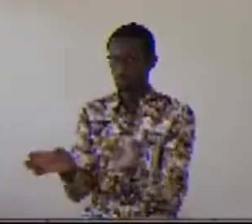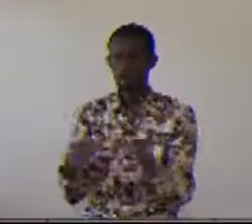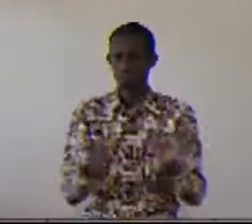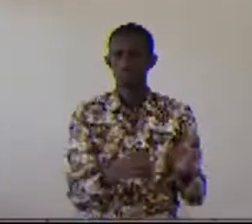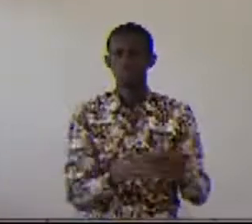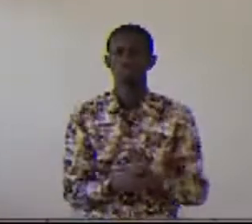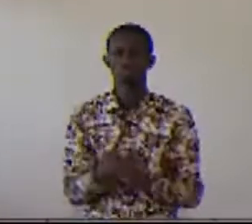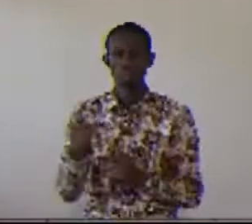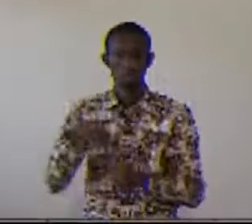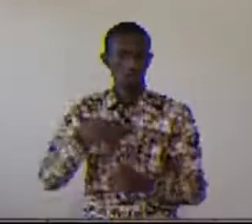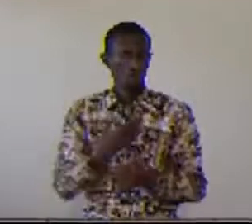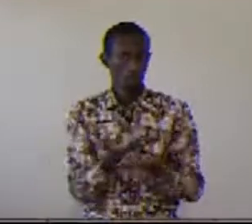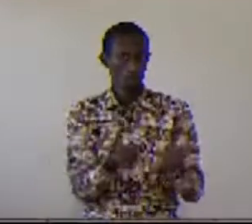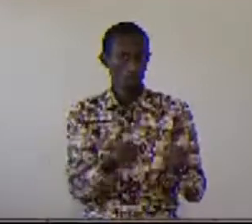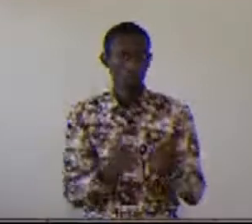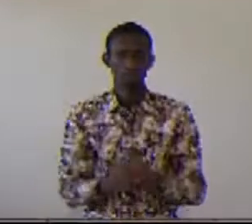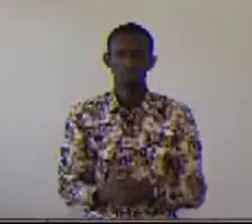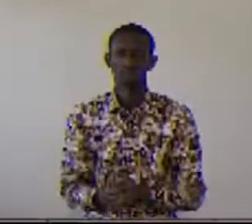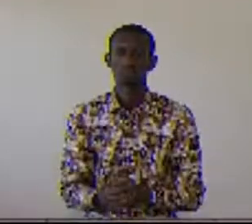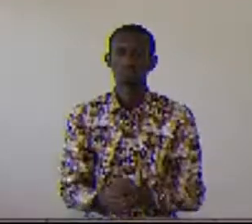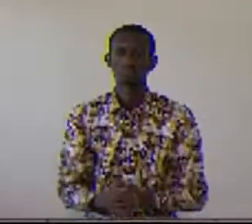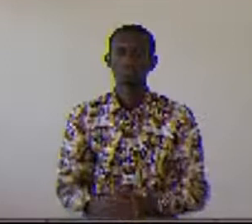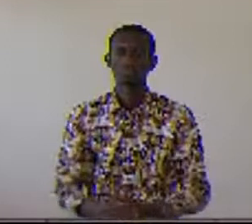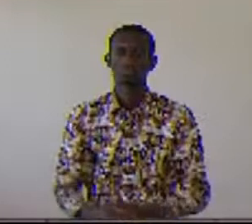So here we have